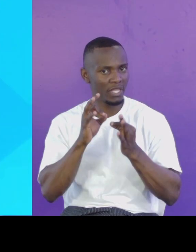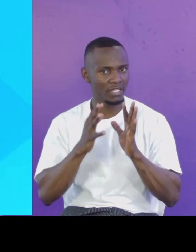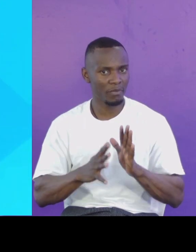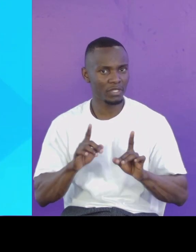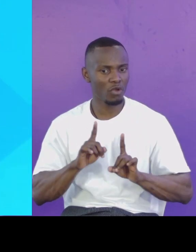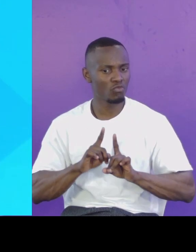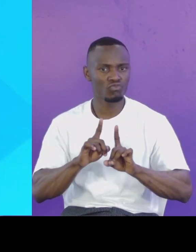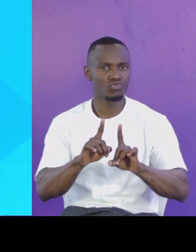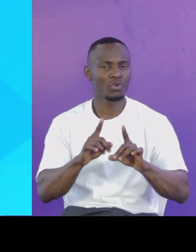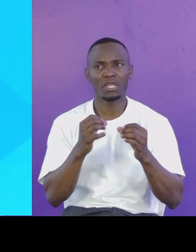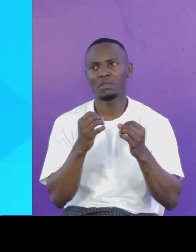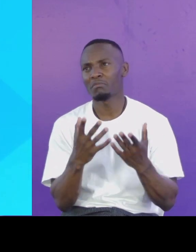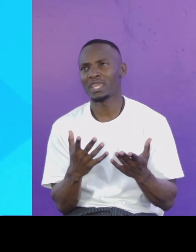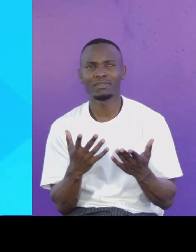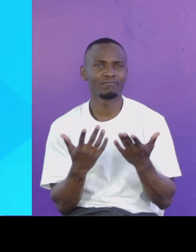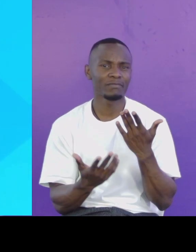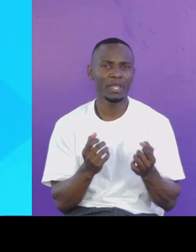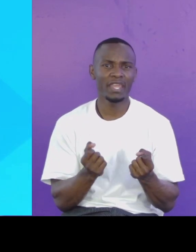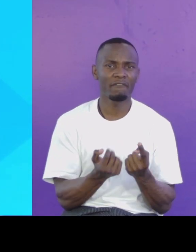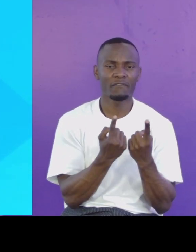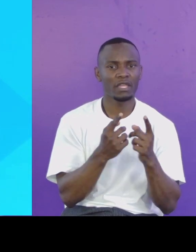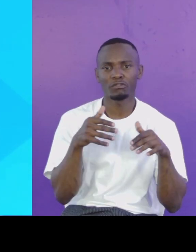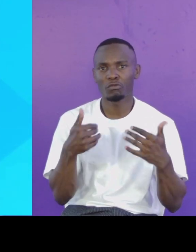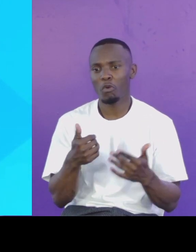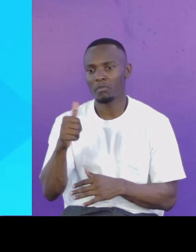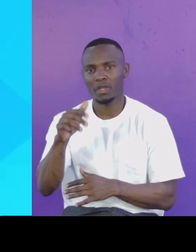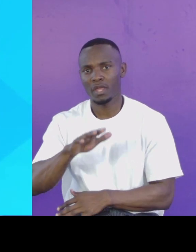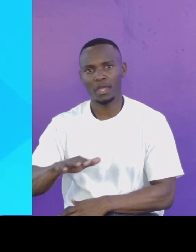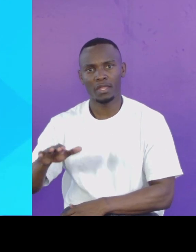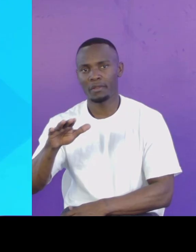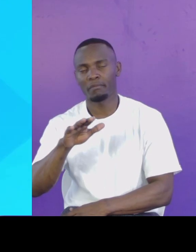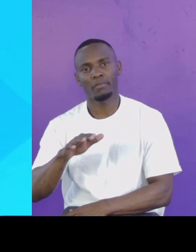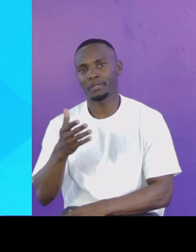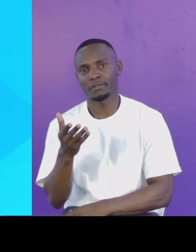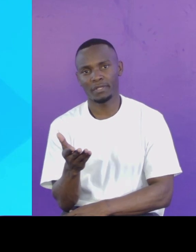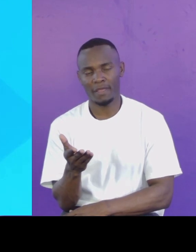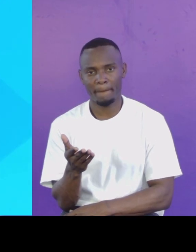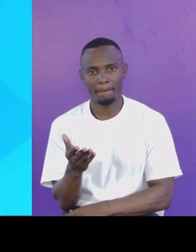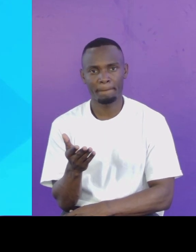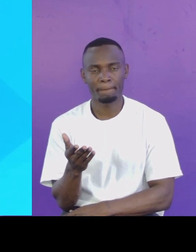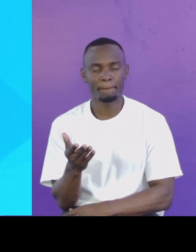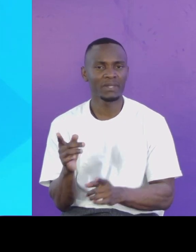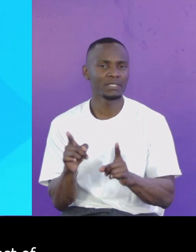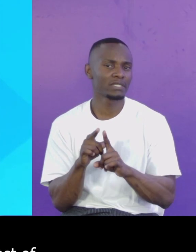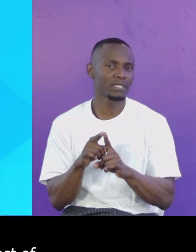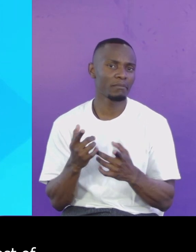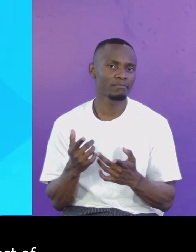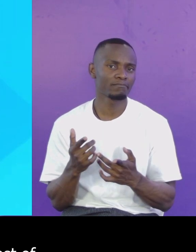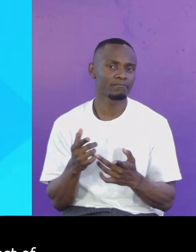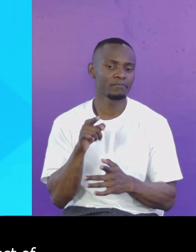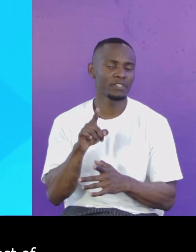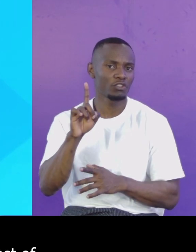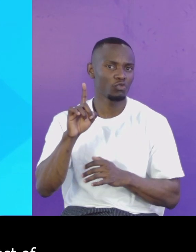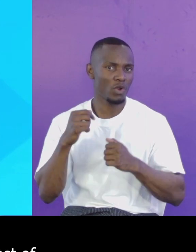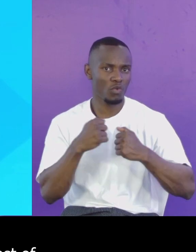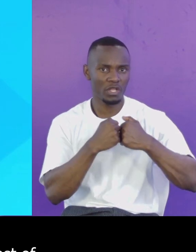in most of the events or anywhere they go. And that is one